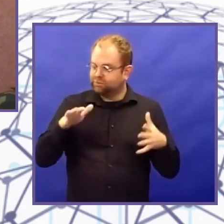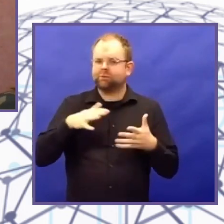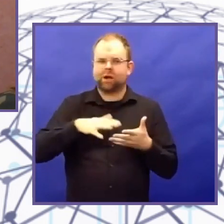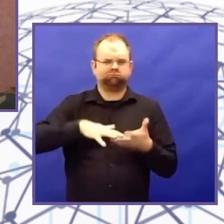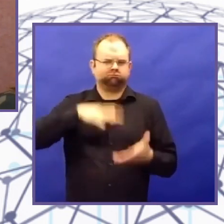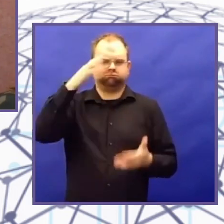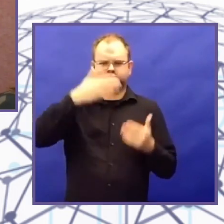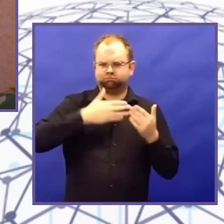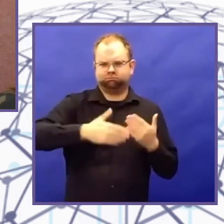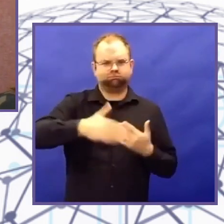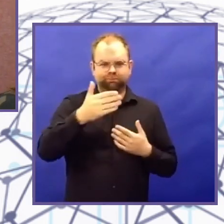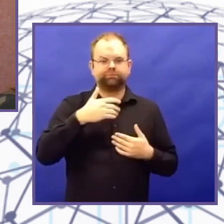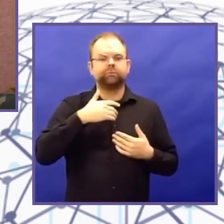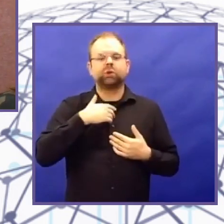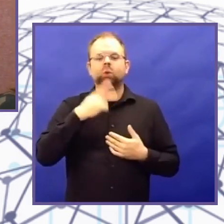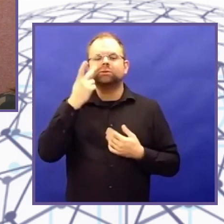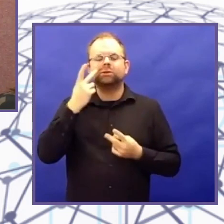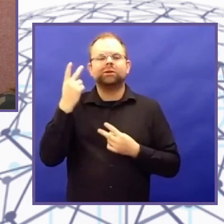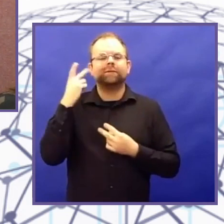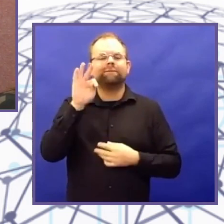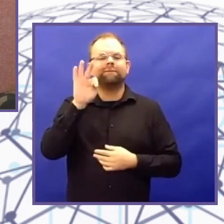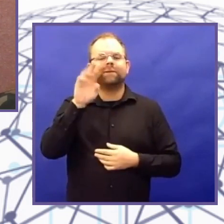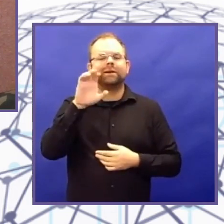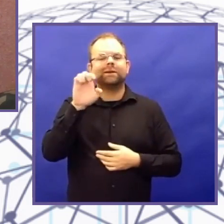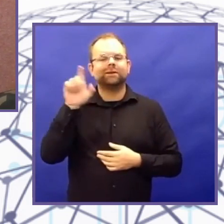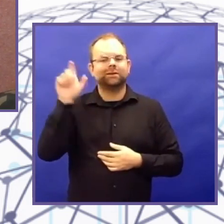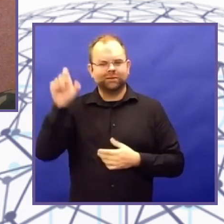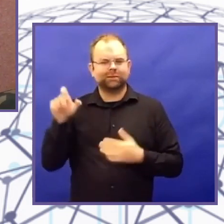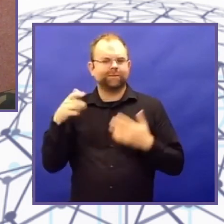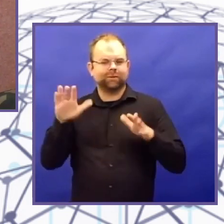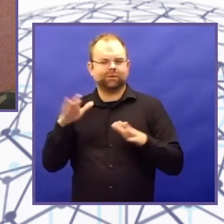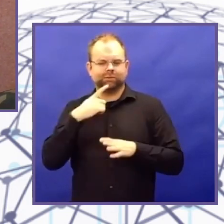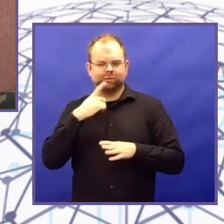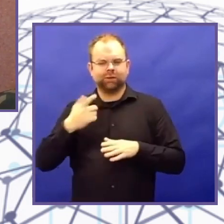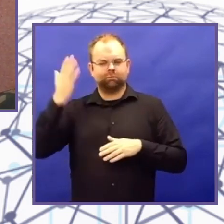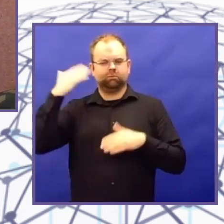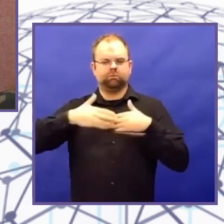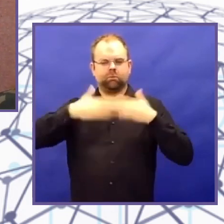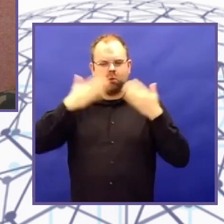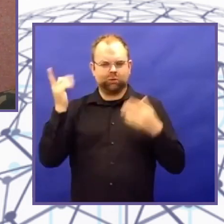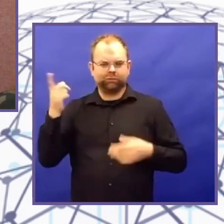some programmatic stuff with you that relates specifically to hearing loss.